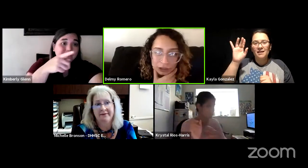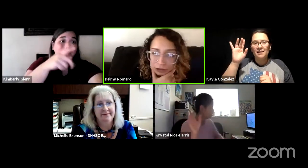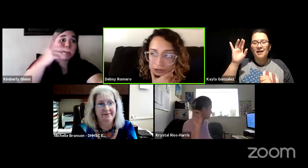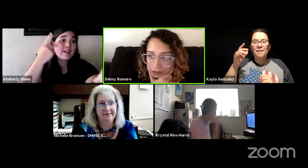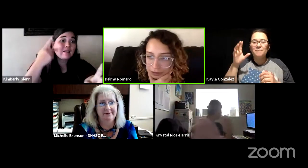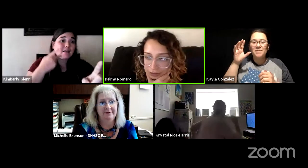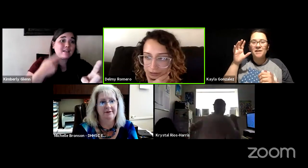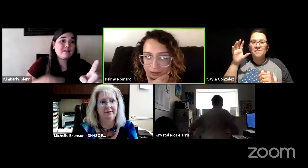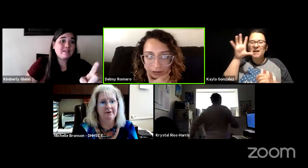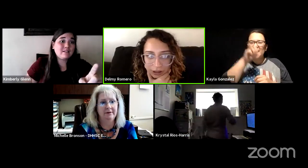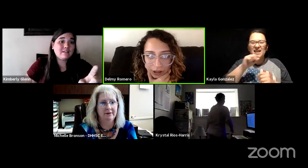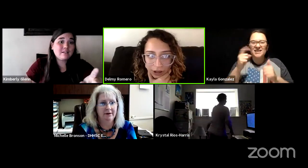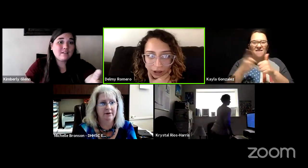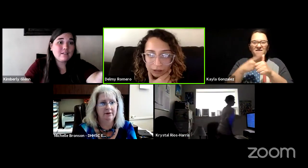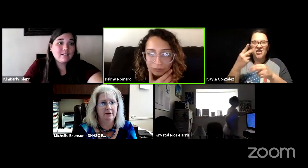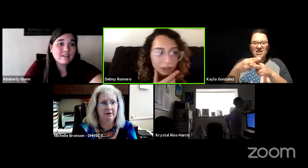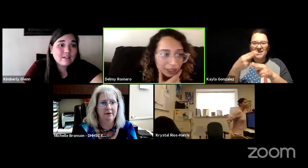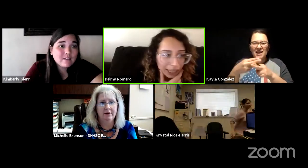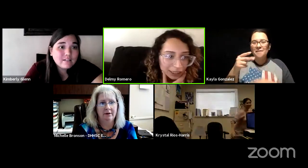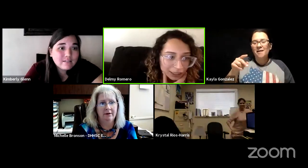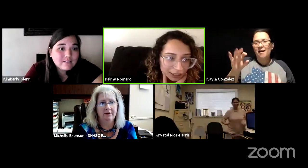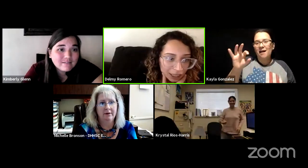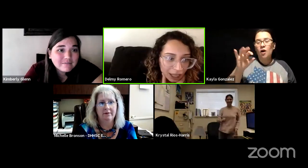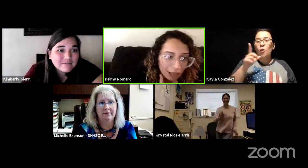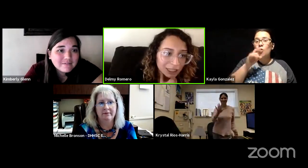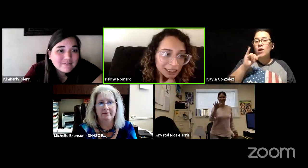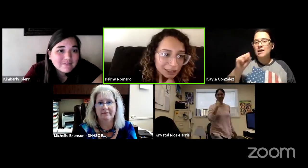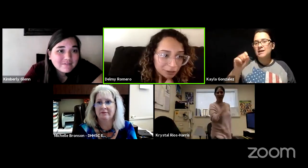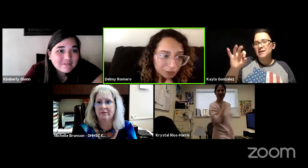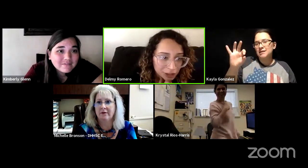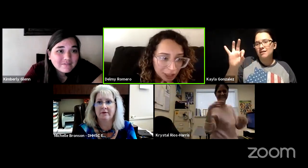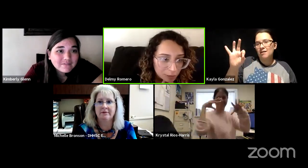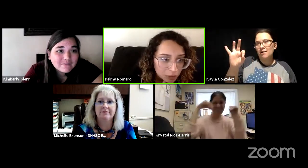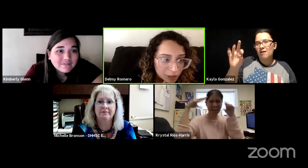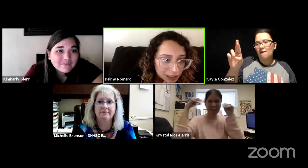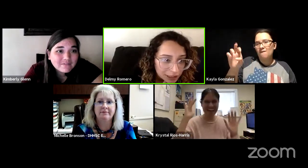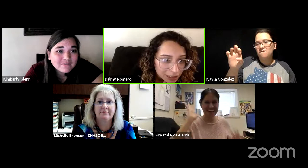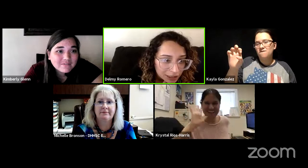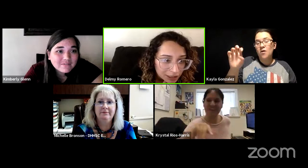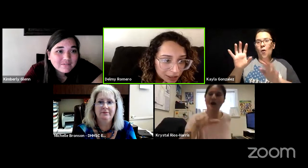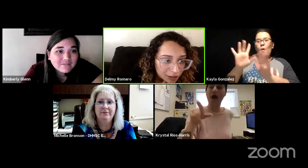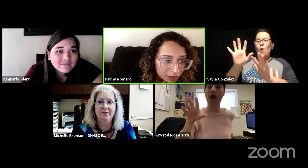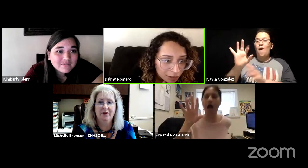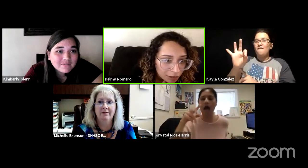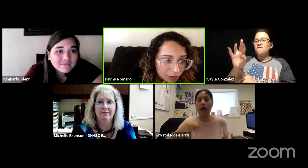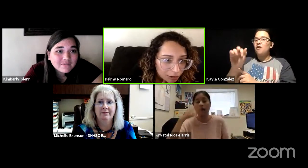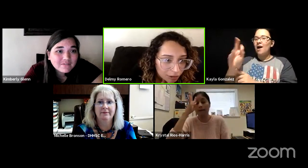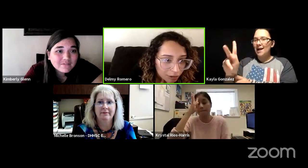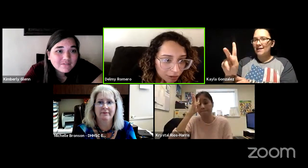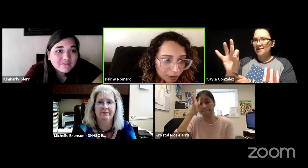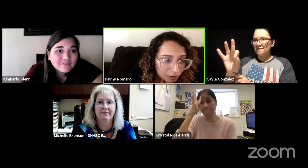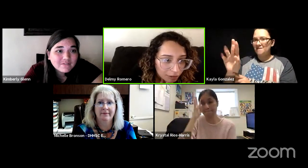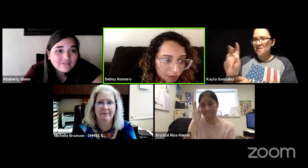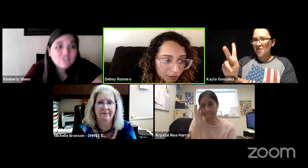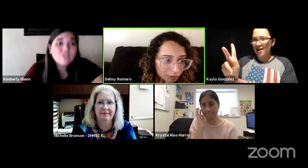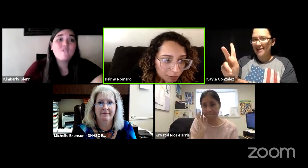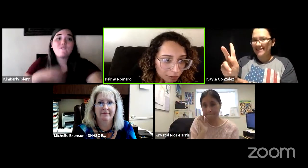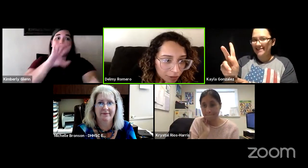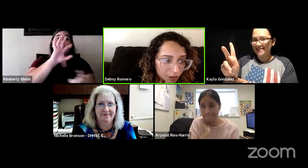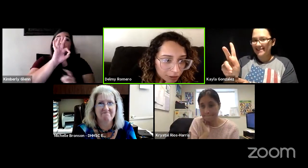Okay, Crystal? Oh, no, Kayla? I'm gonna guess the first name. Who is?